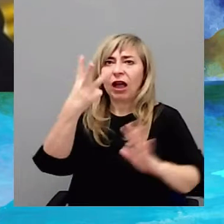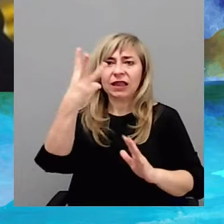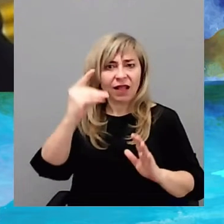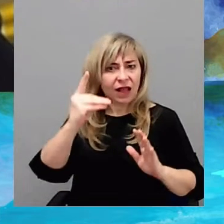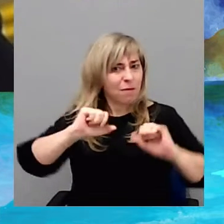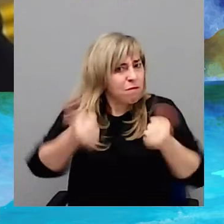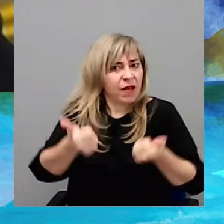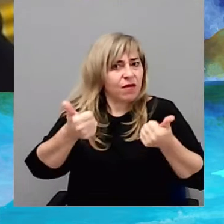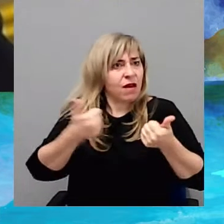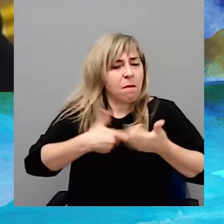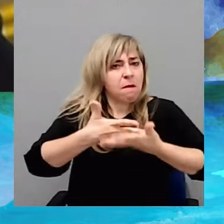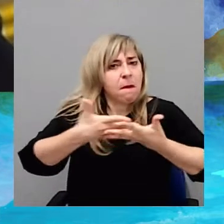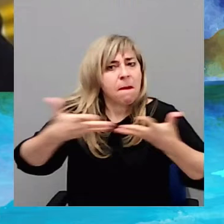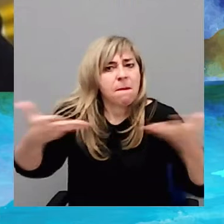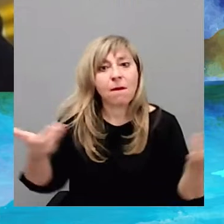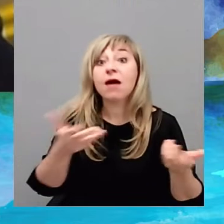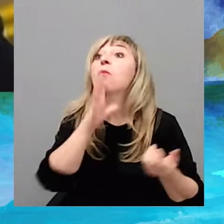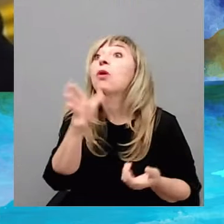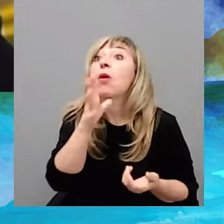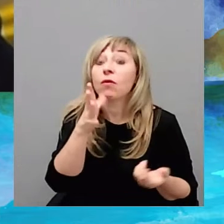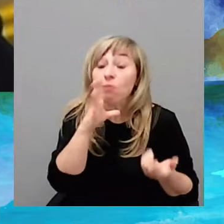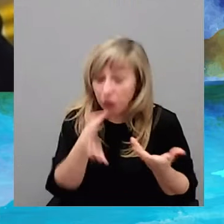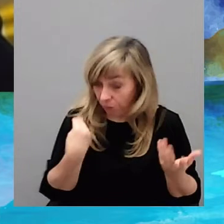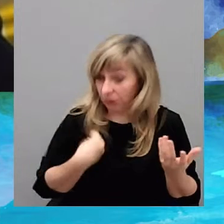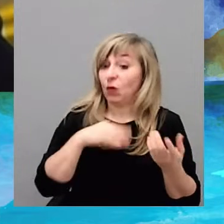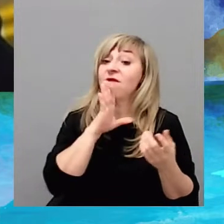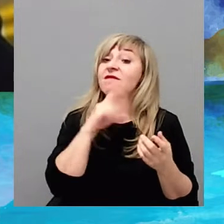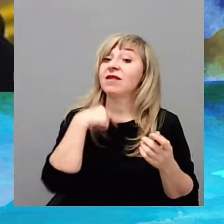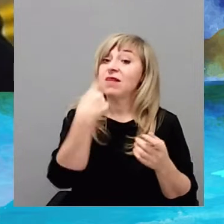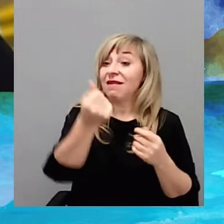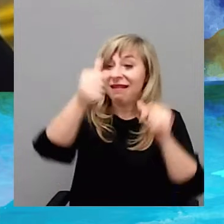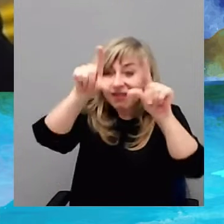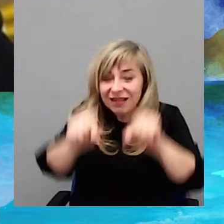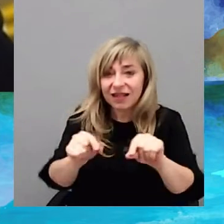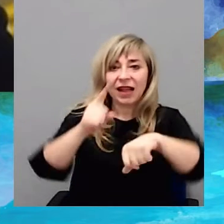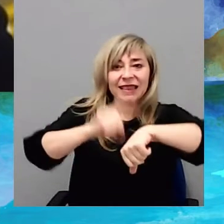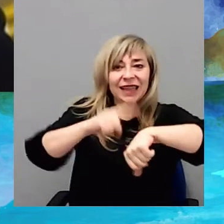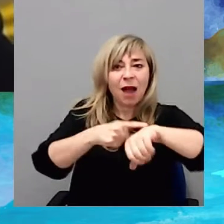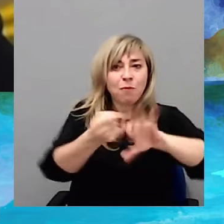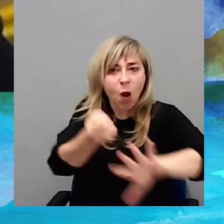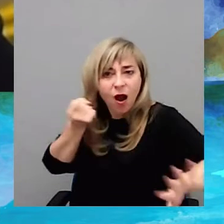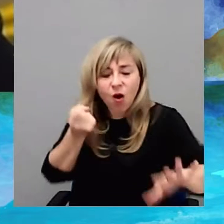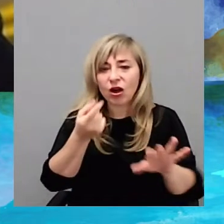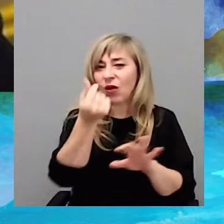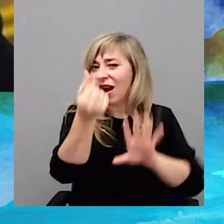More construction is being used in 3D printing because it saves a lot of time, saves a lot on